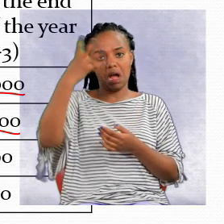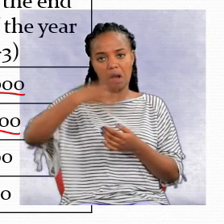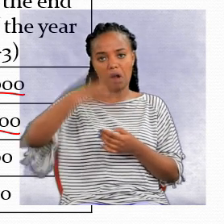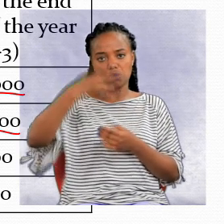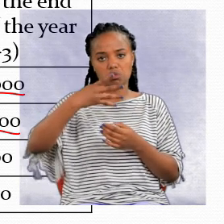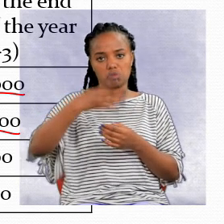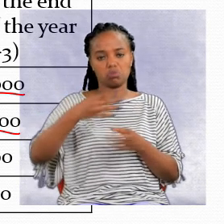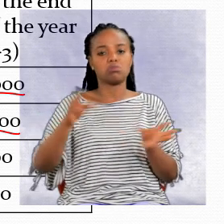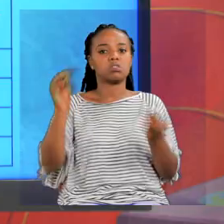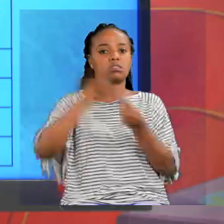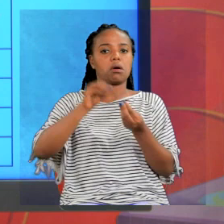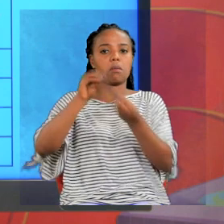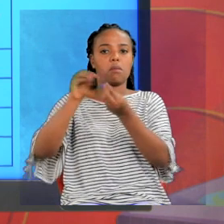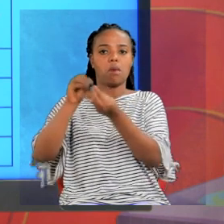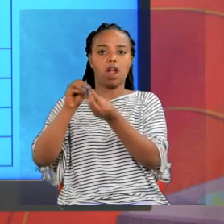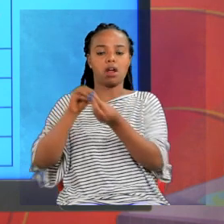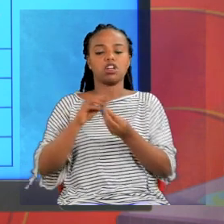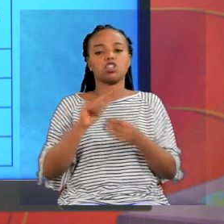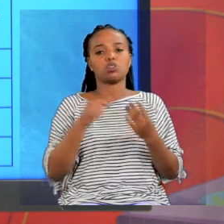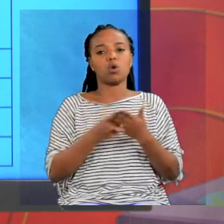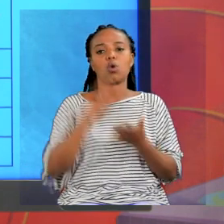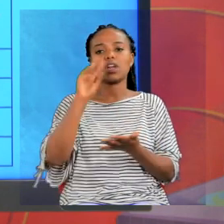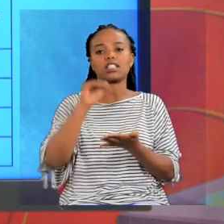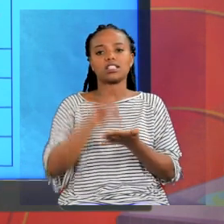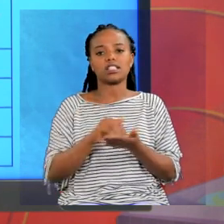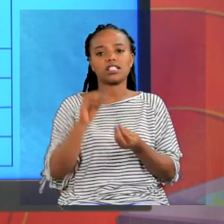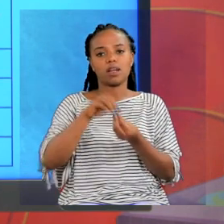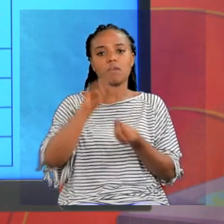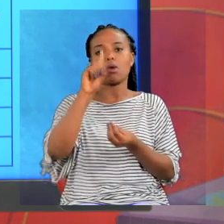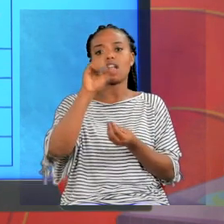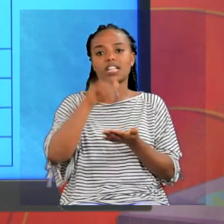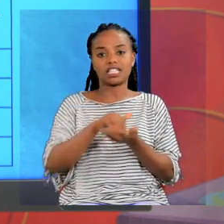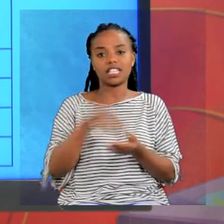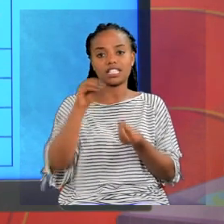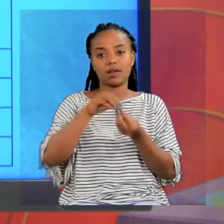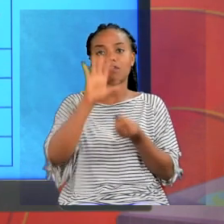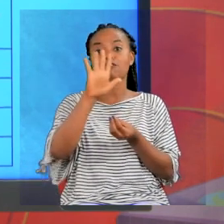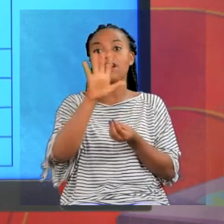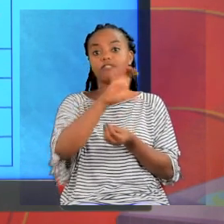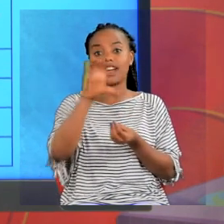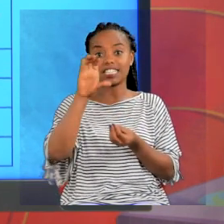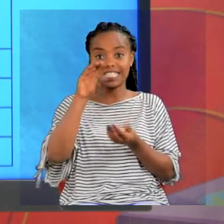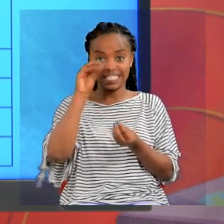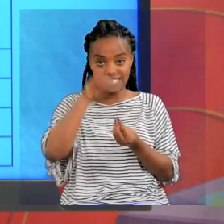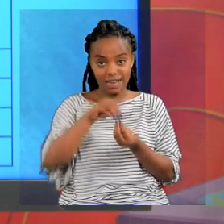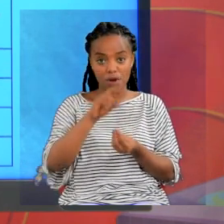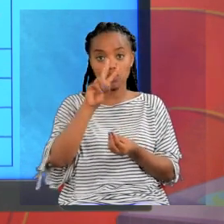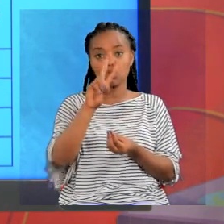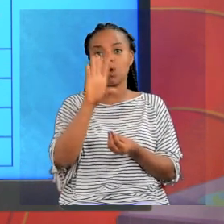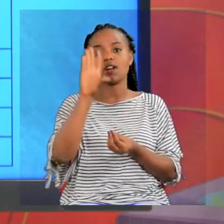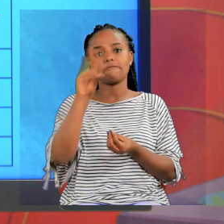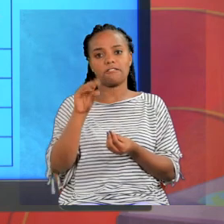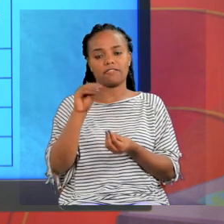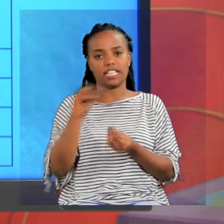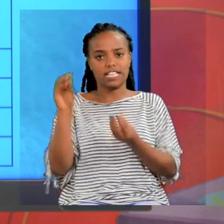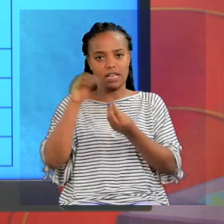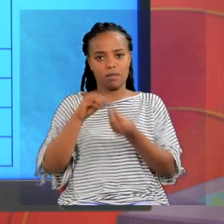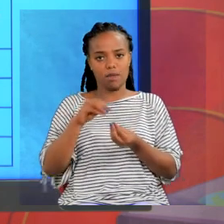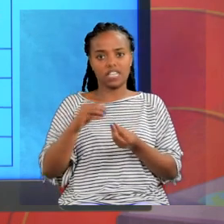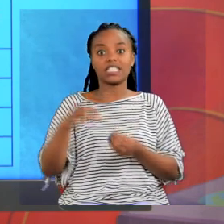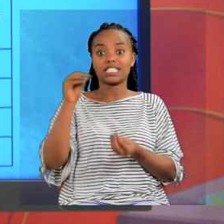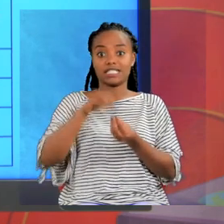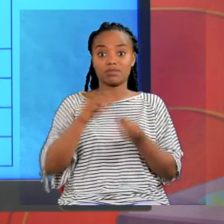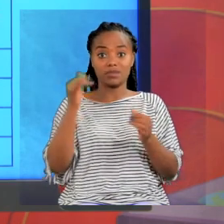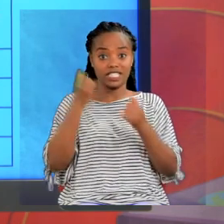the 4 years, 2,000, 1,000, 500, and 250. When you add this, you get